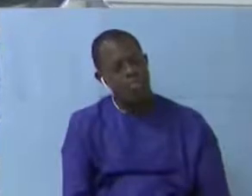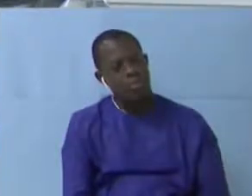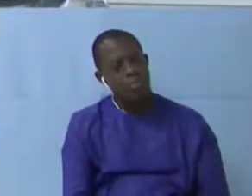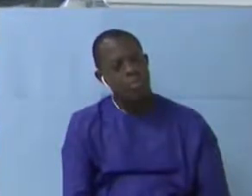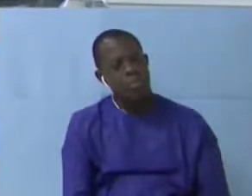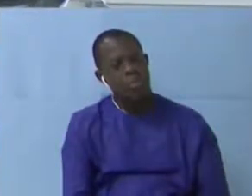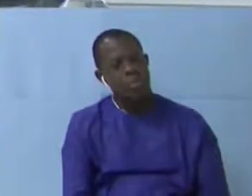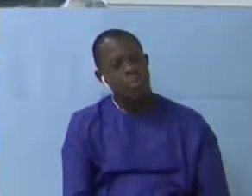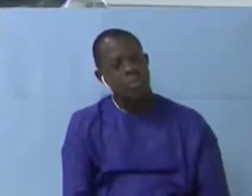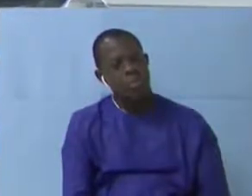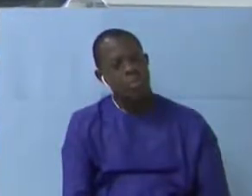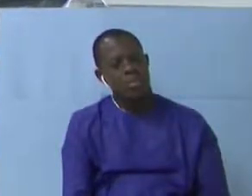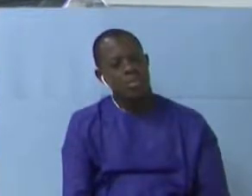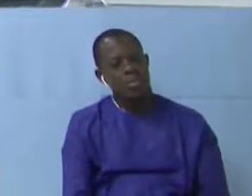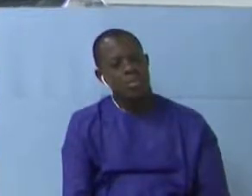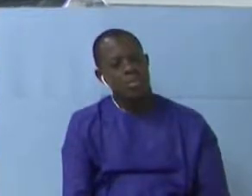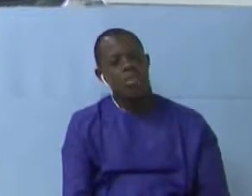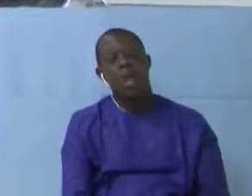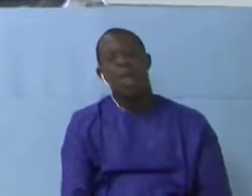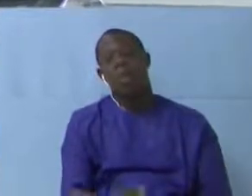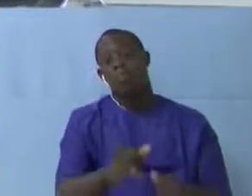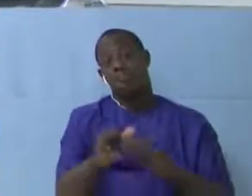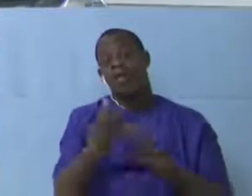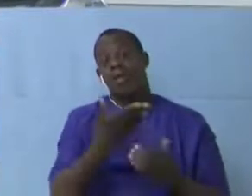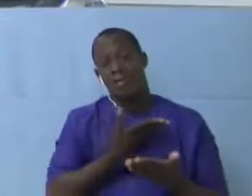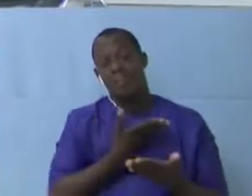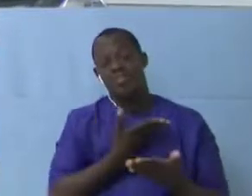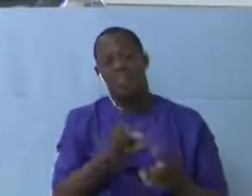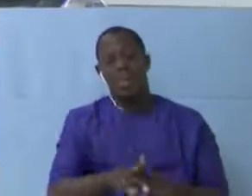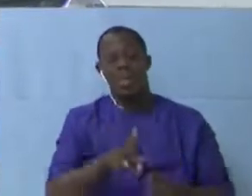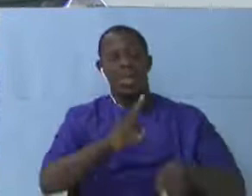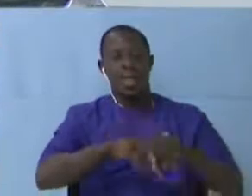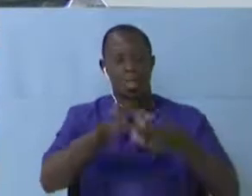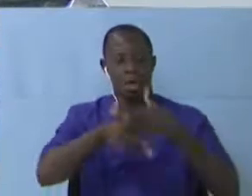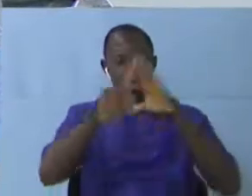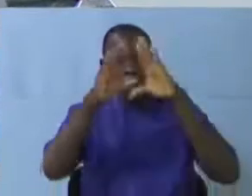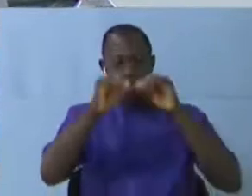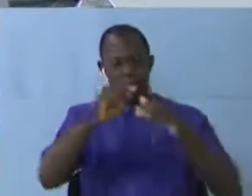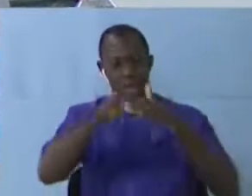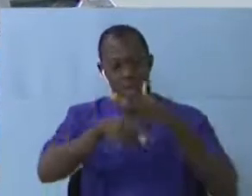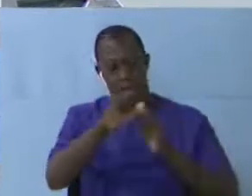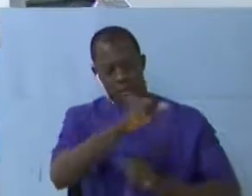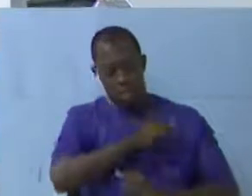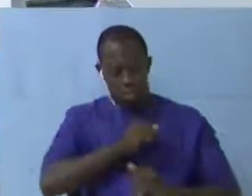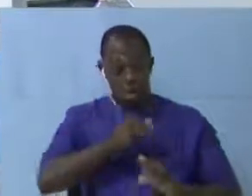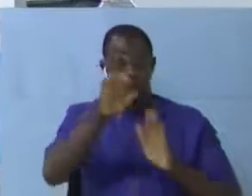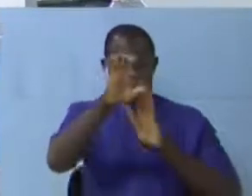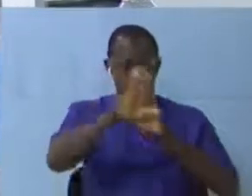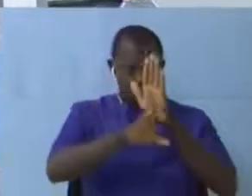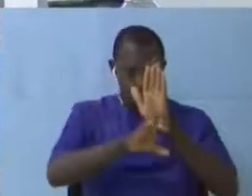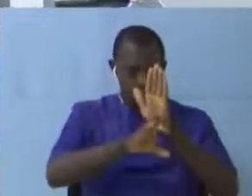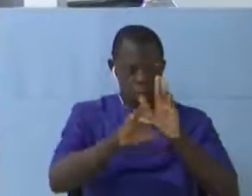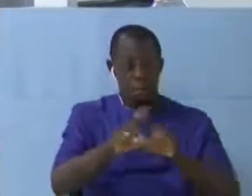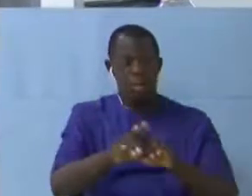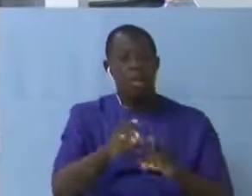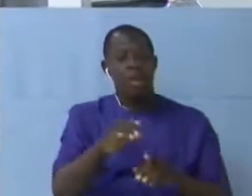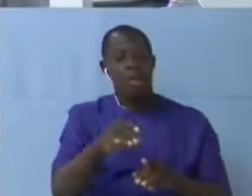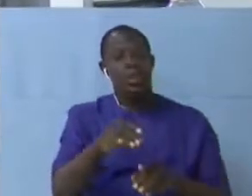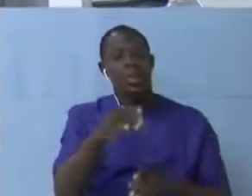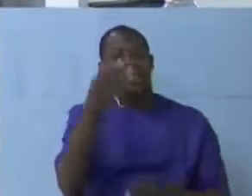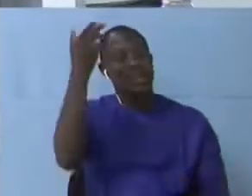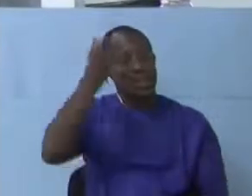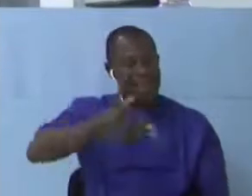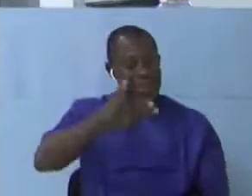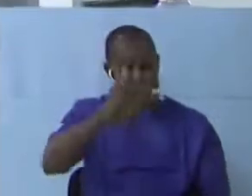limits in our constitution. Remember earlier on I said term limits recommended in the